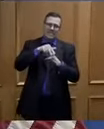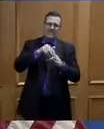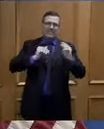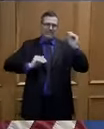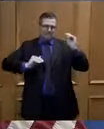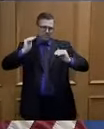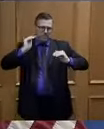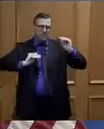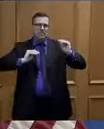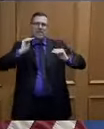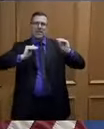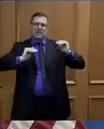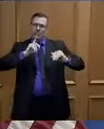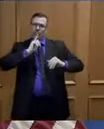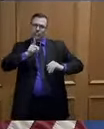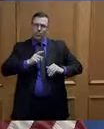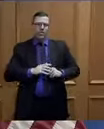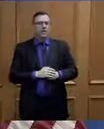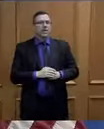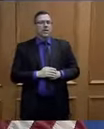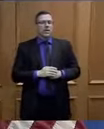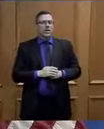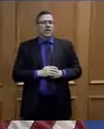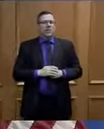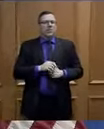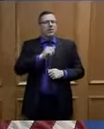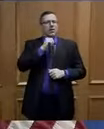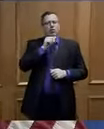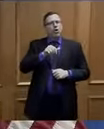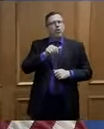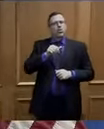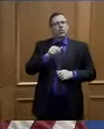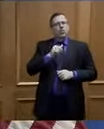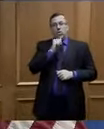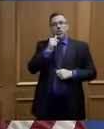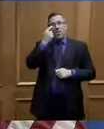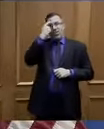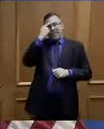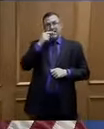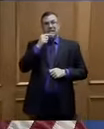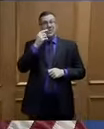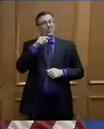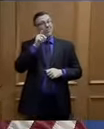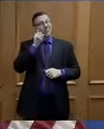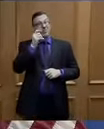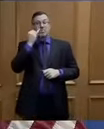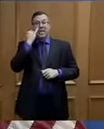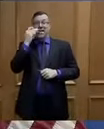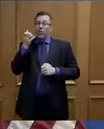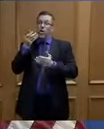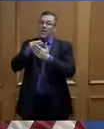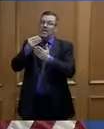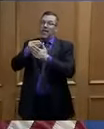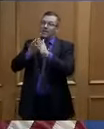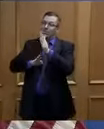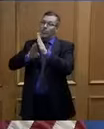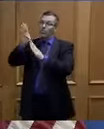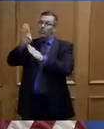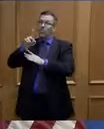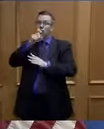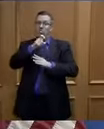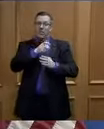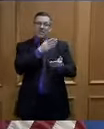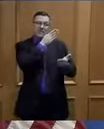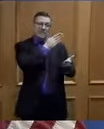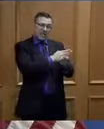that has to be carried at the same time. But we don't think you have to sacrifice one for the other, and we don't think you have to choose. We